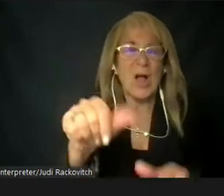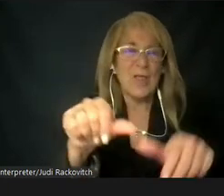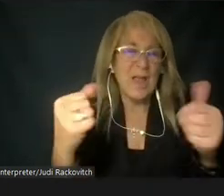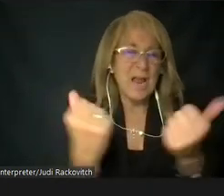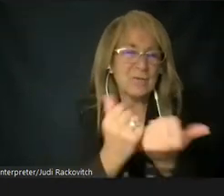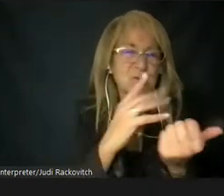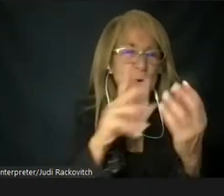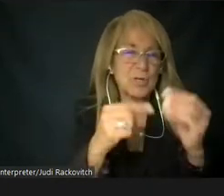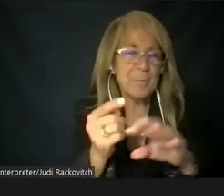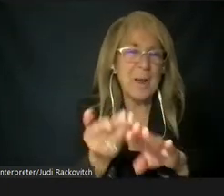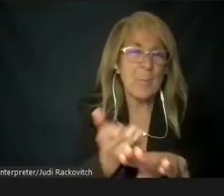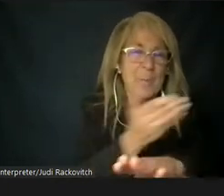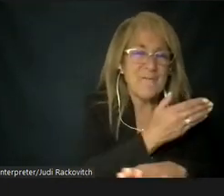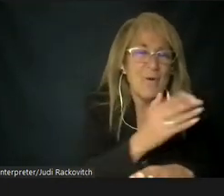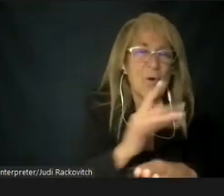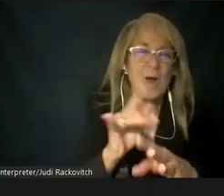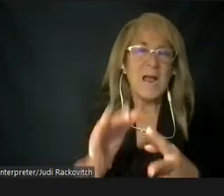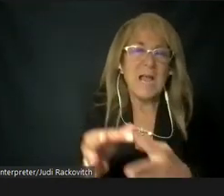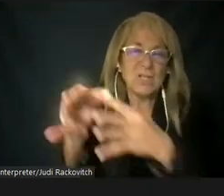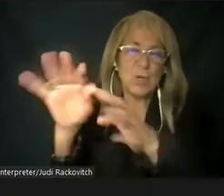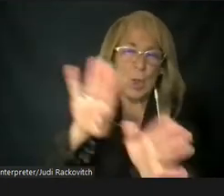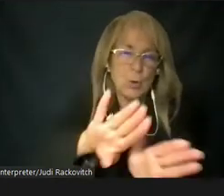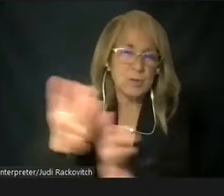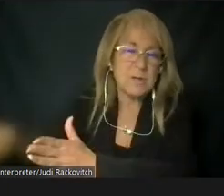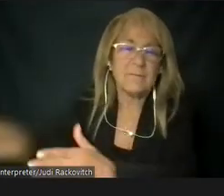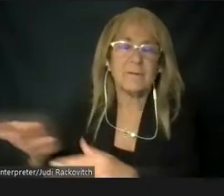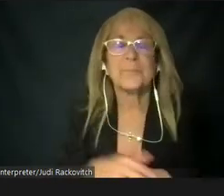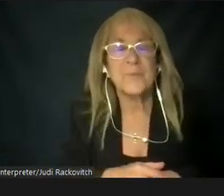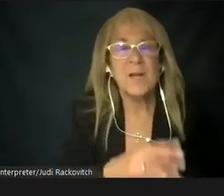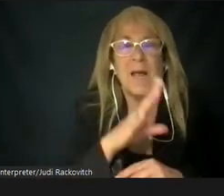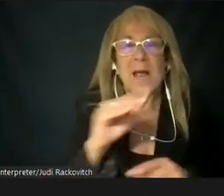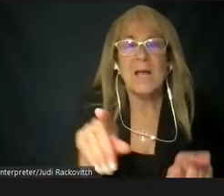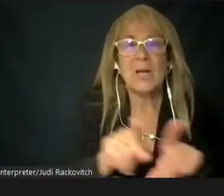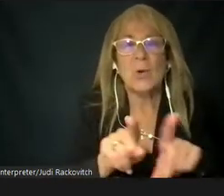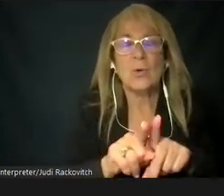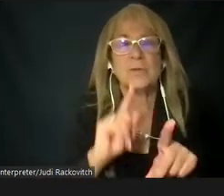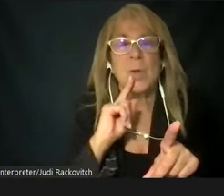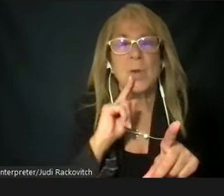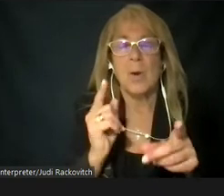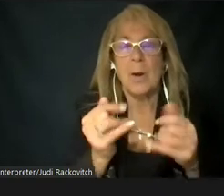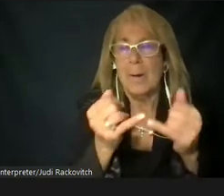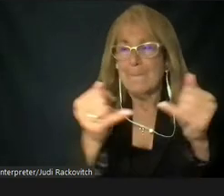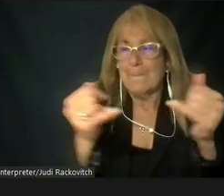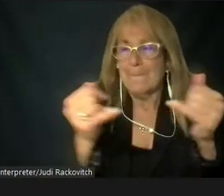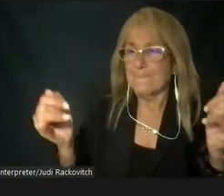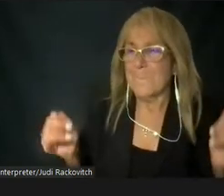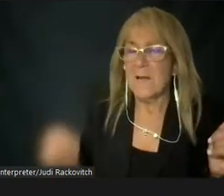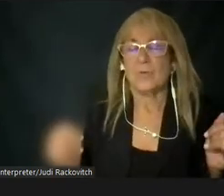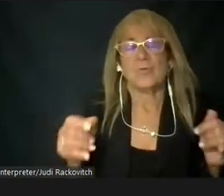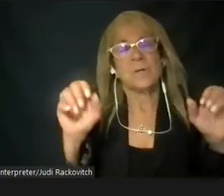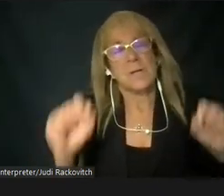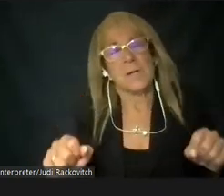and neighborhoods near the Central Business District boundary where the project could have social, economic, or environmental effects.